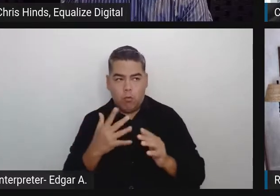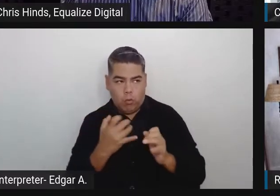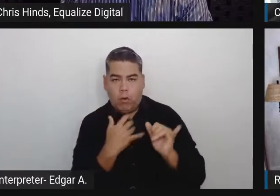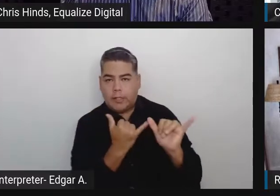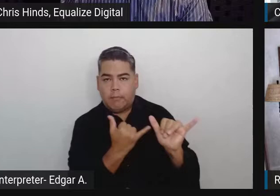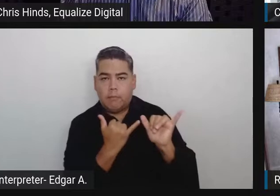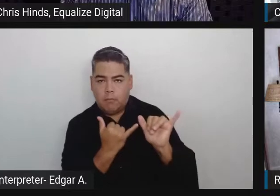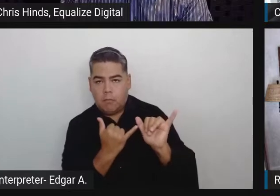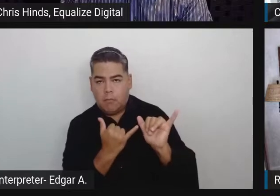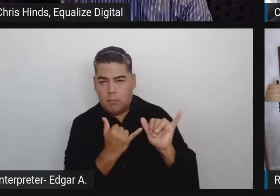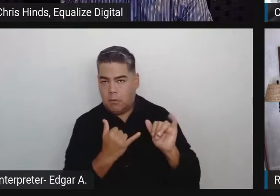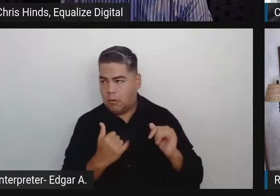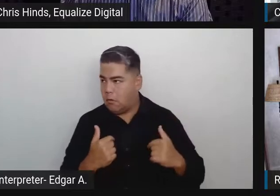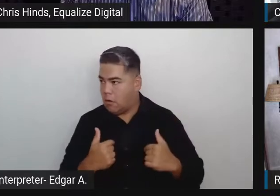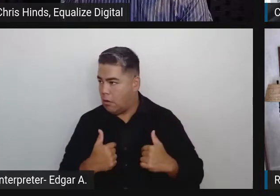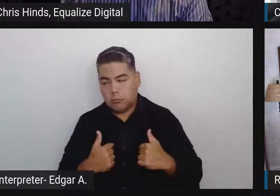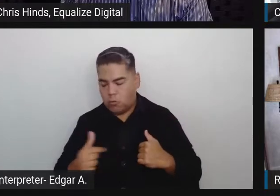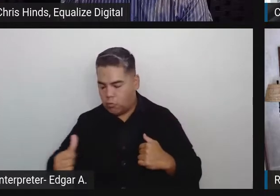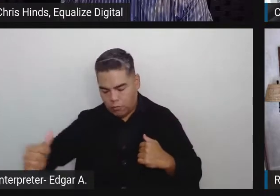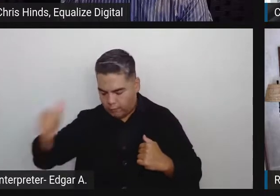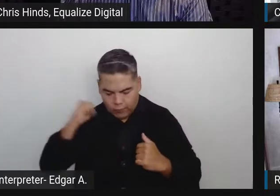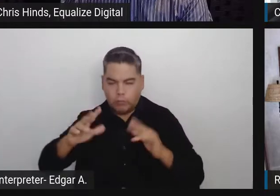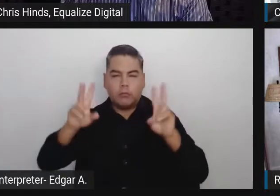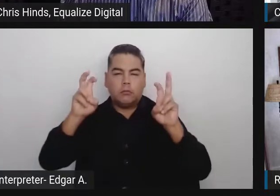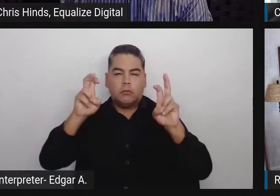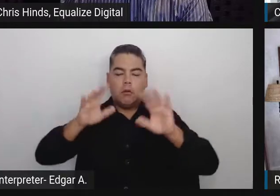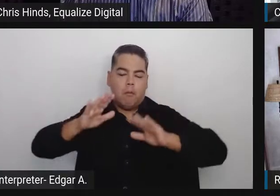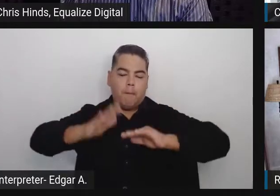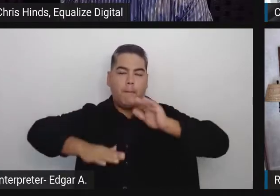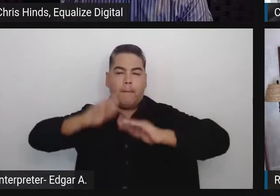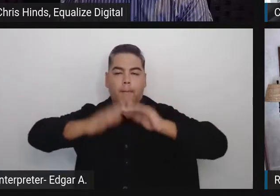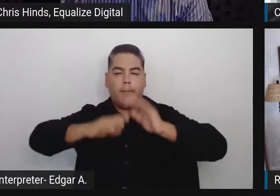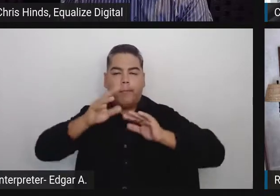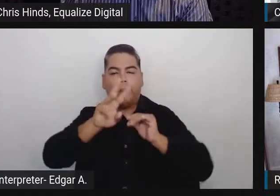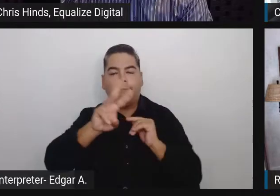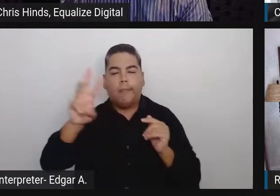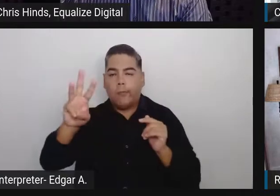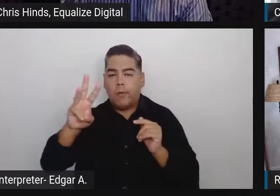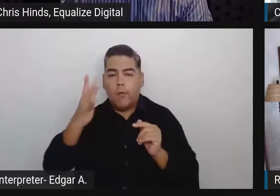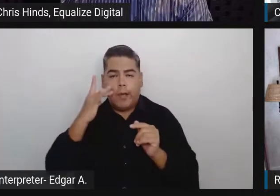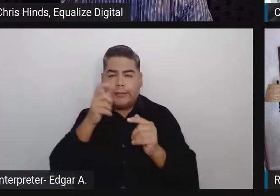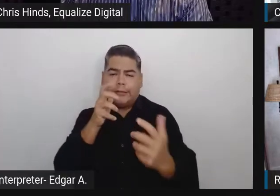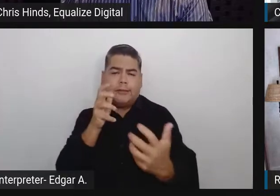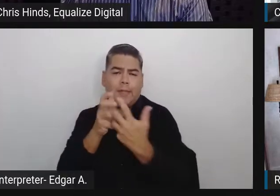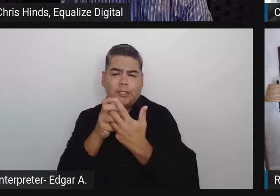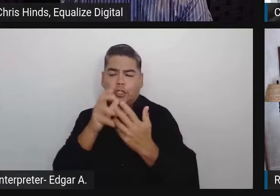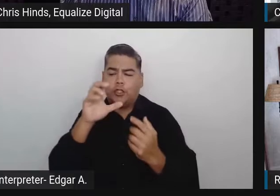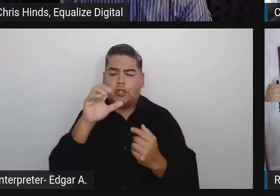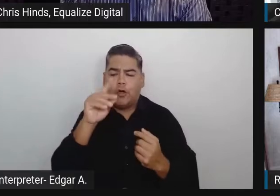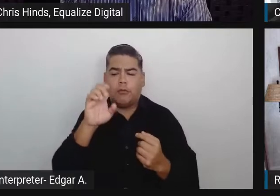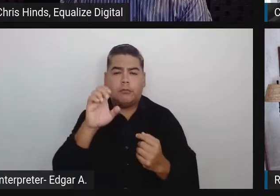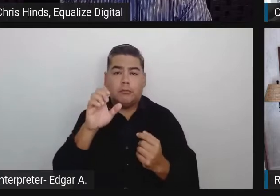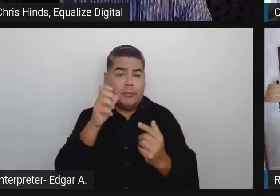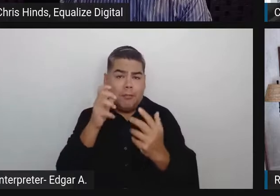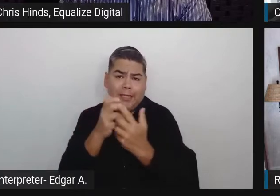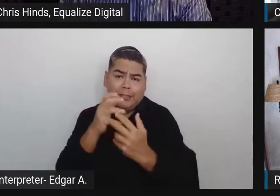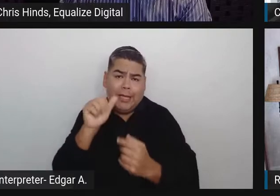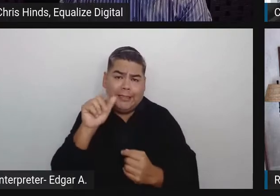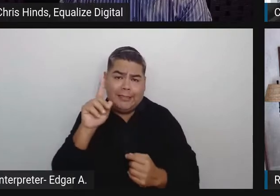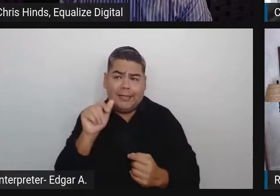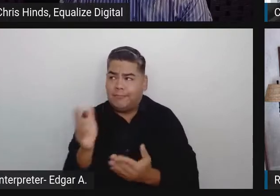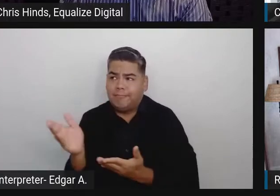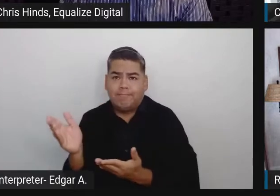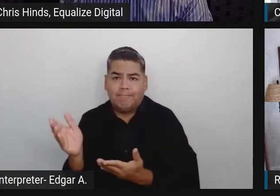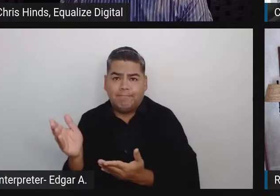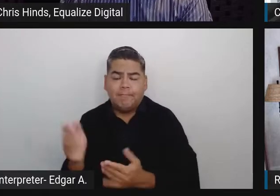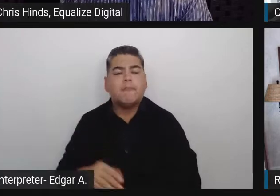like, we're essentially going to refuse to build something that's not up to code in the sense of the ADA. Mm-hmm. Chris, I'm